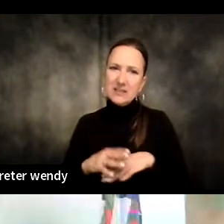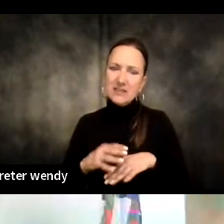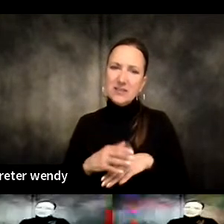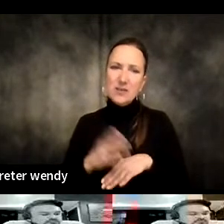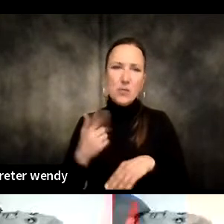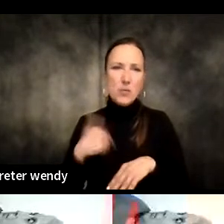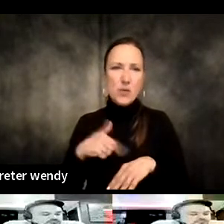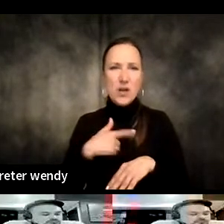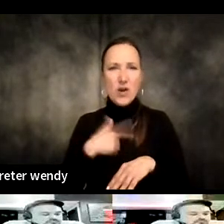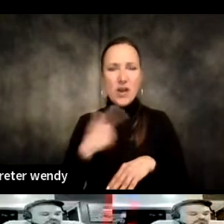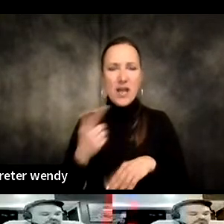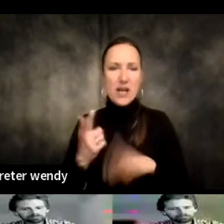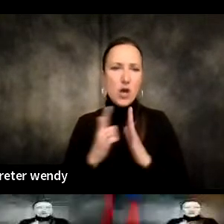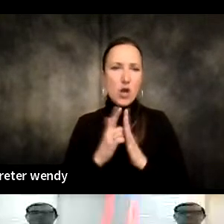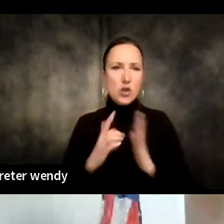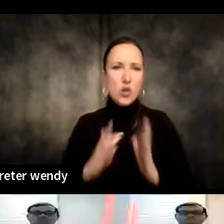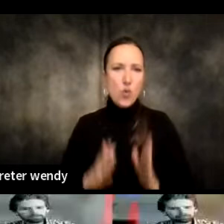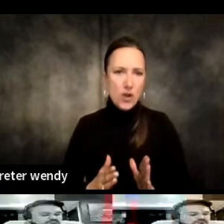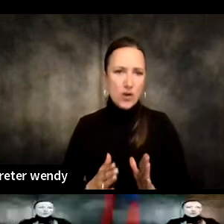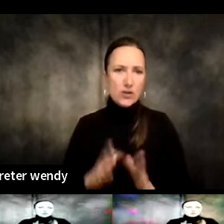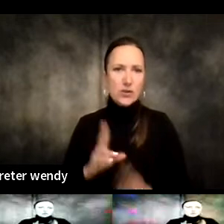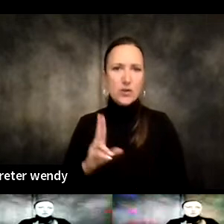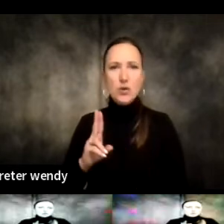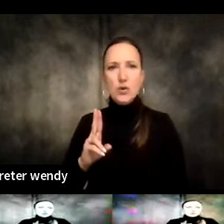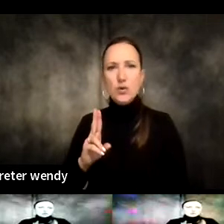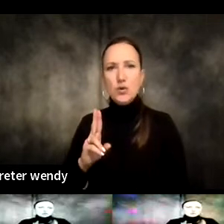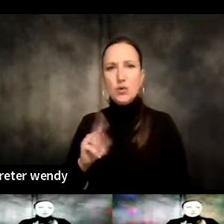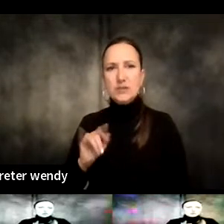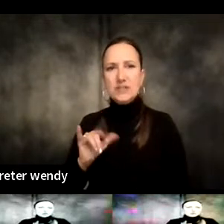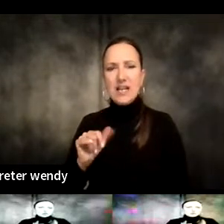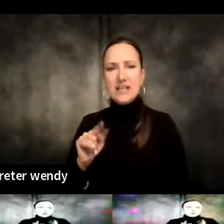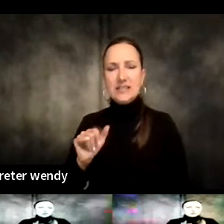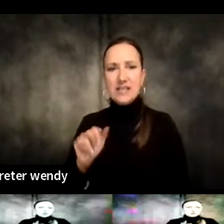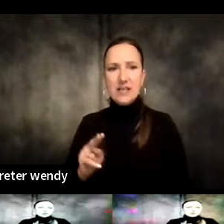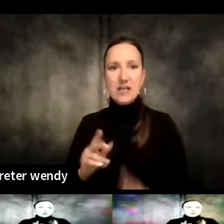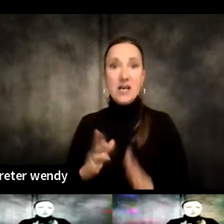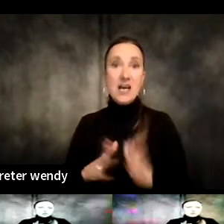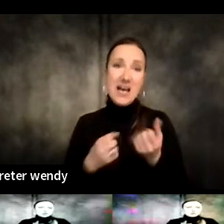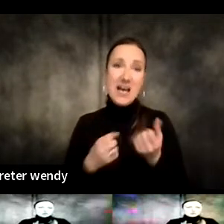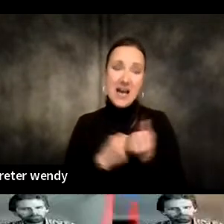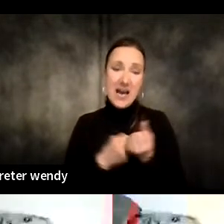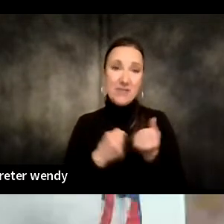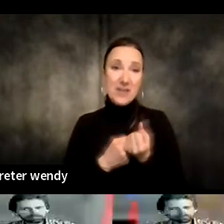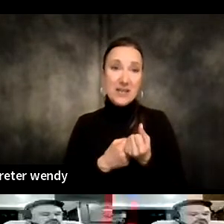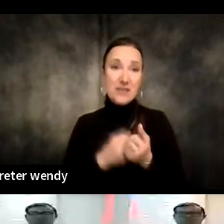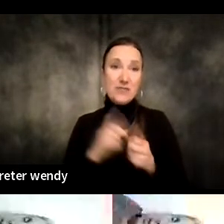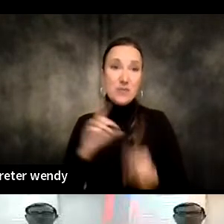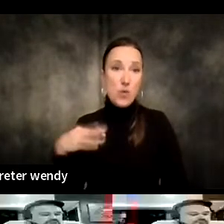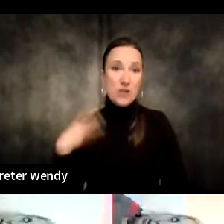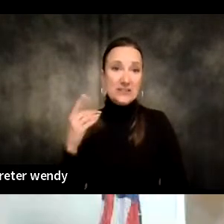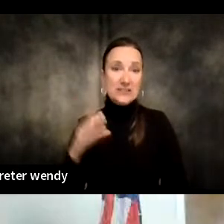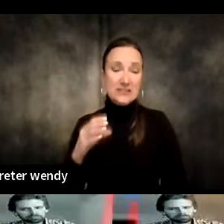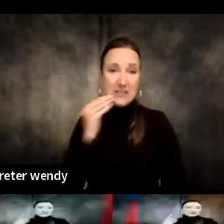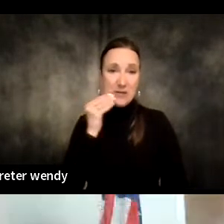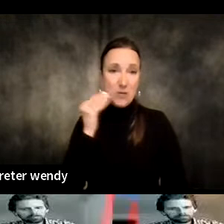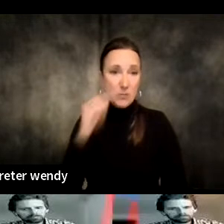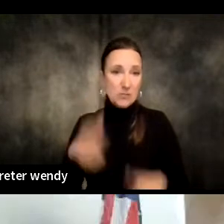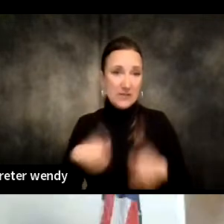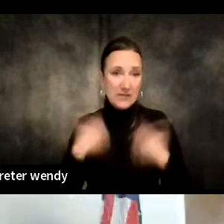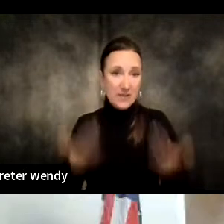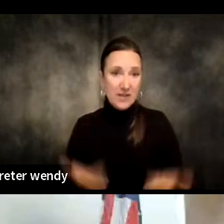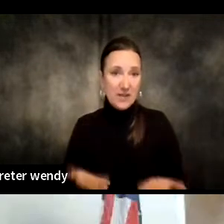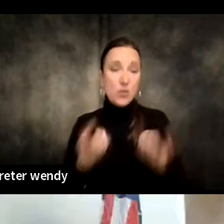lawyer. As the utility lawyer and the advocate for DC residents, the Office of the People's